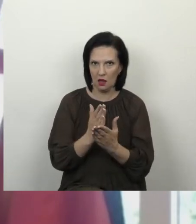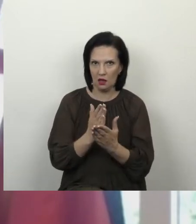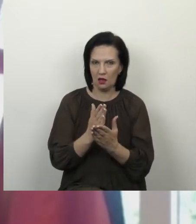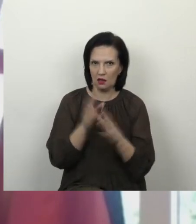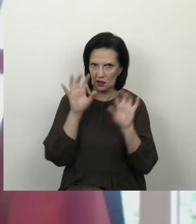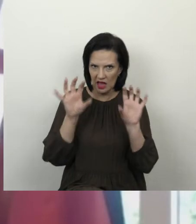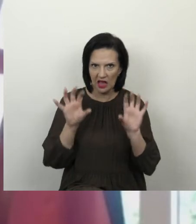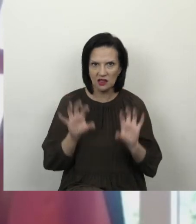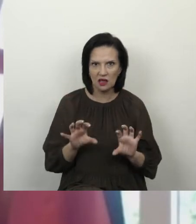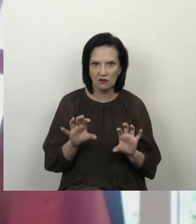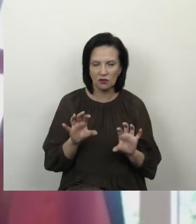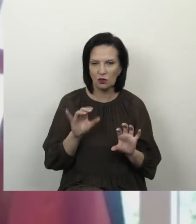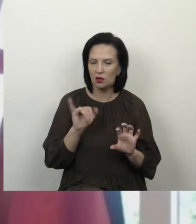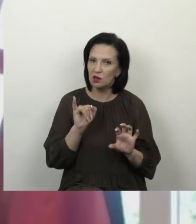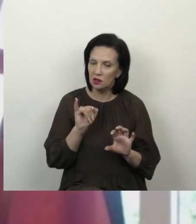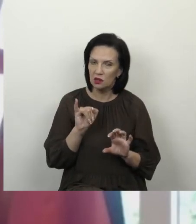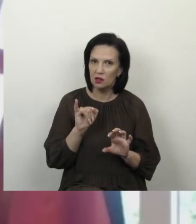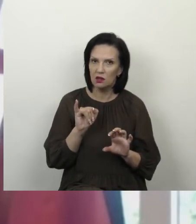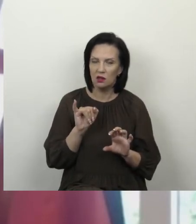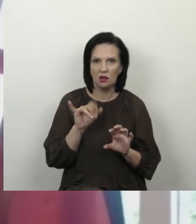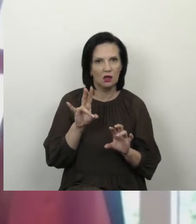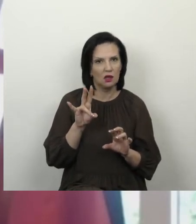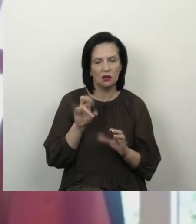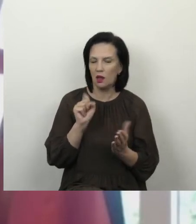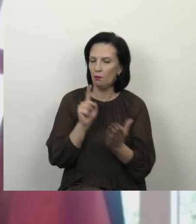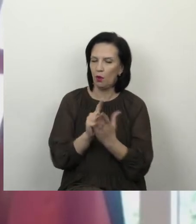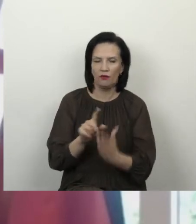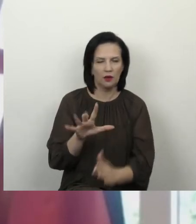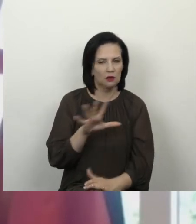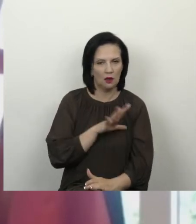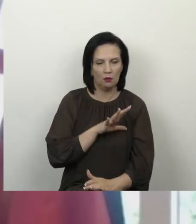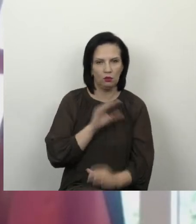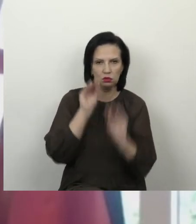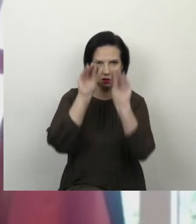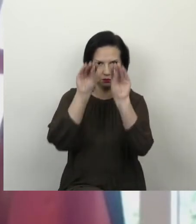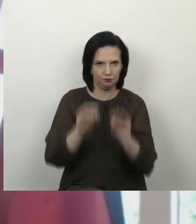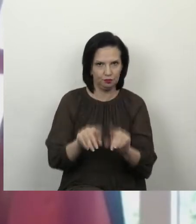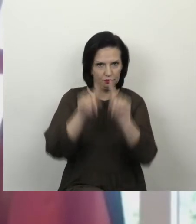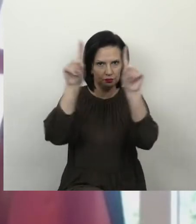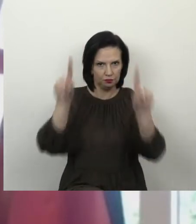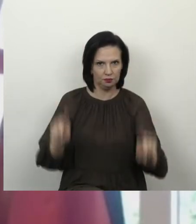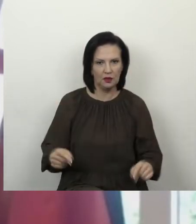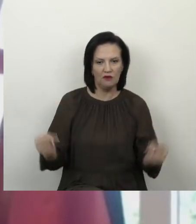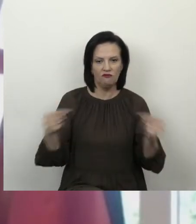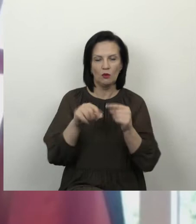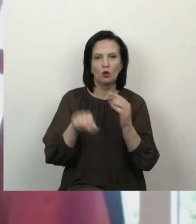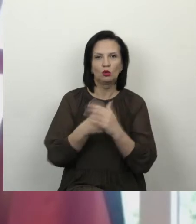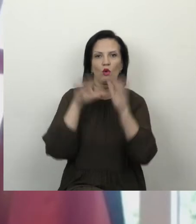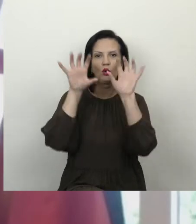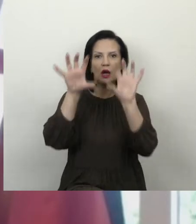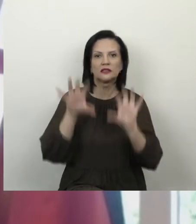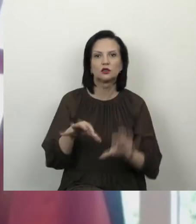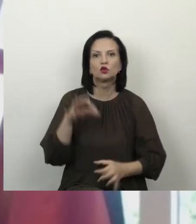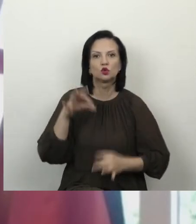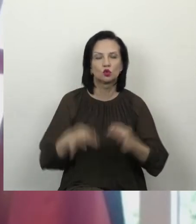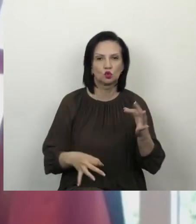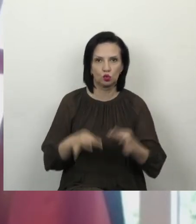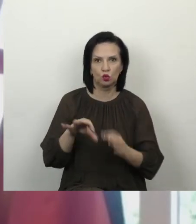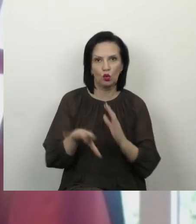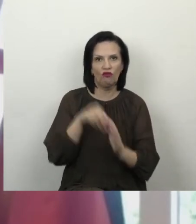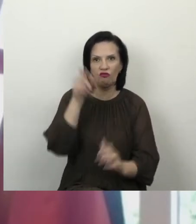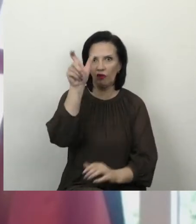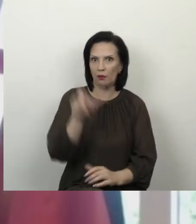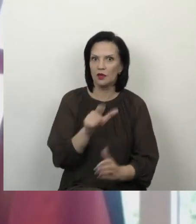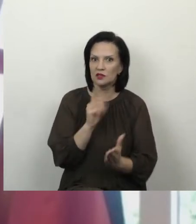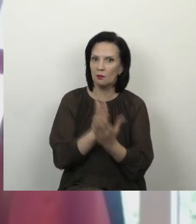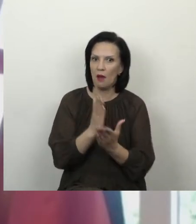not belong on the ballot paper. According to the Constitutional Court, voters have the right to be left alone